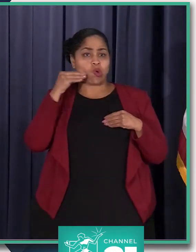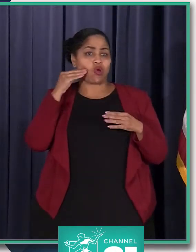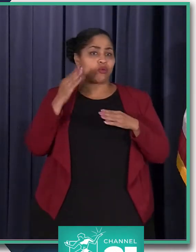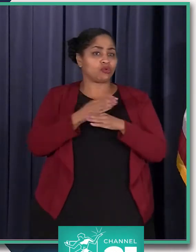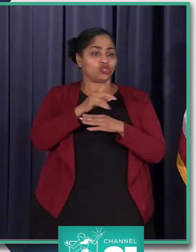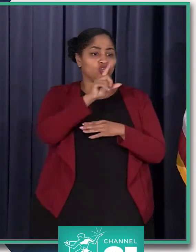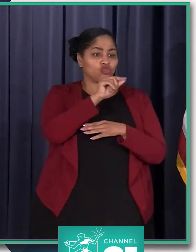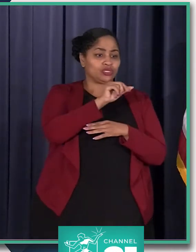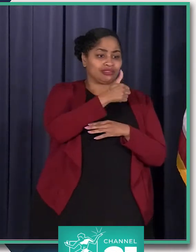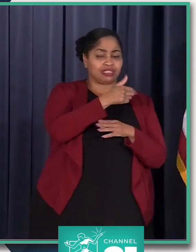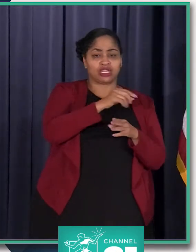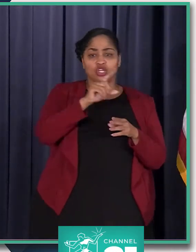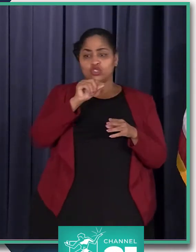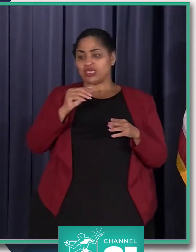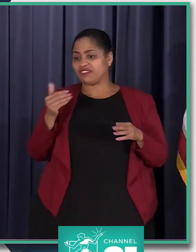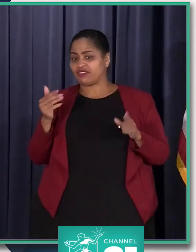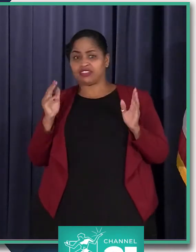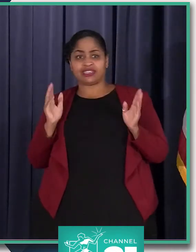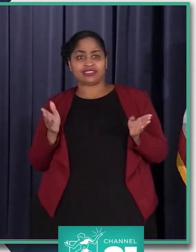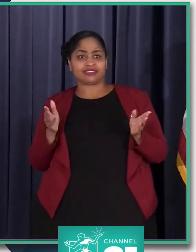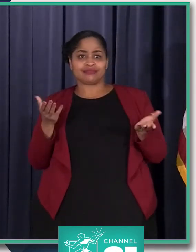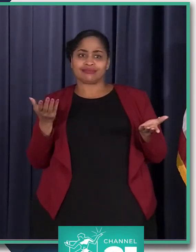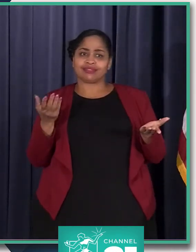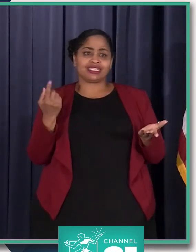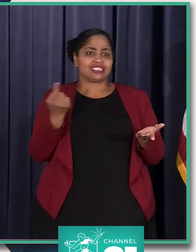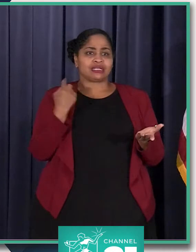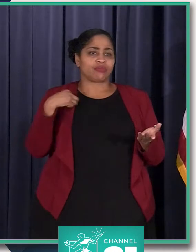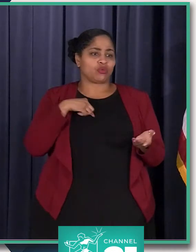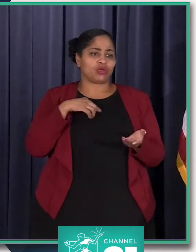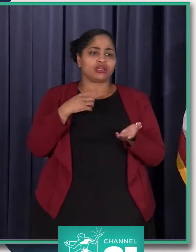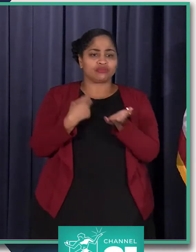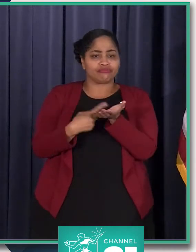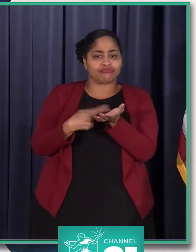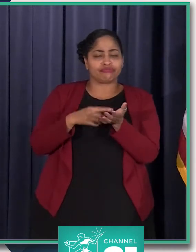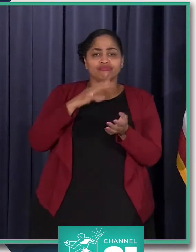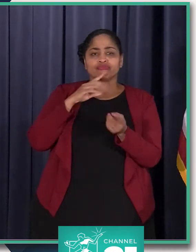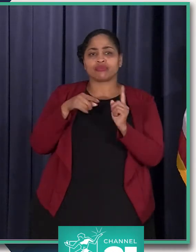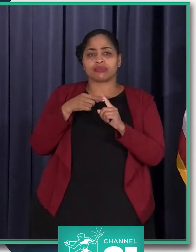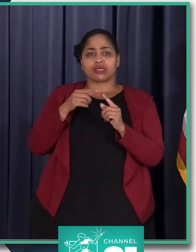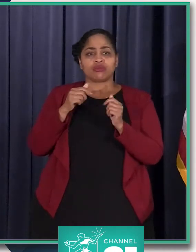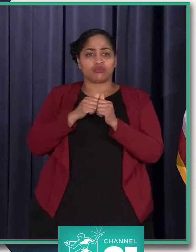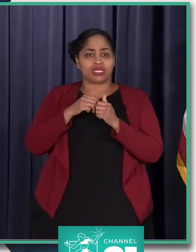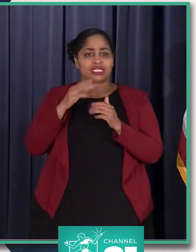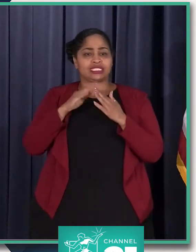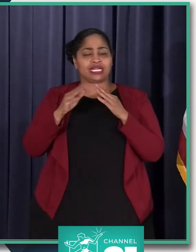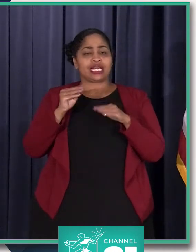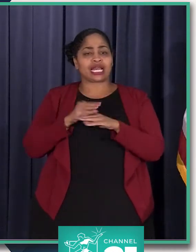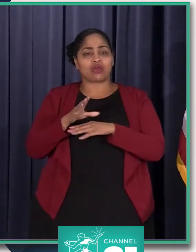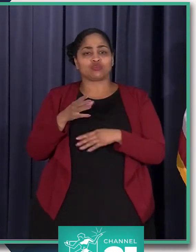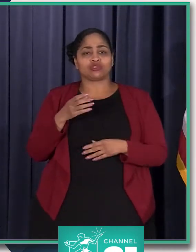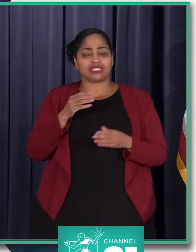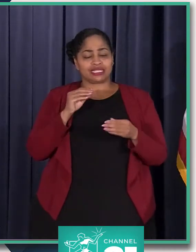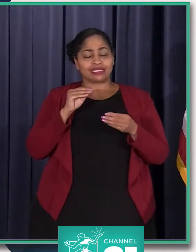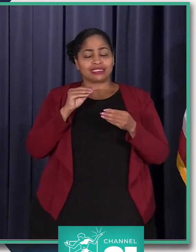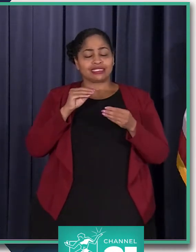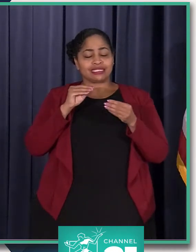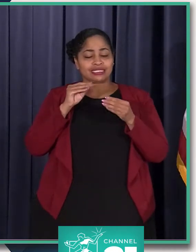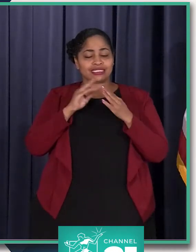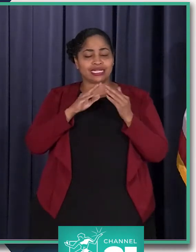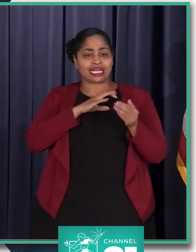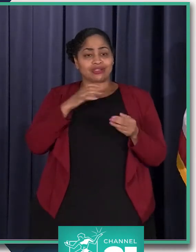between 2010 and 2015 is something we're talking to City Council about. I proposed to some of the council